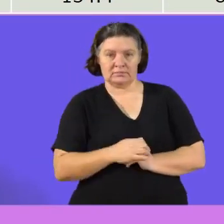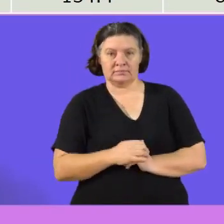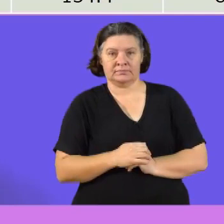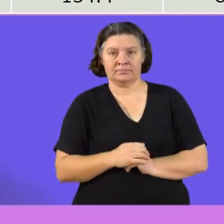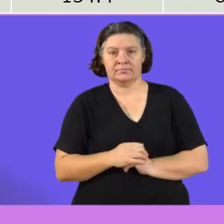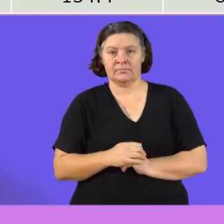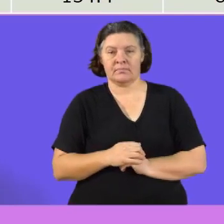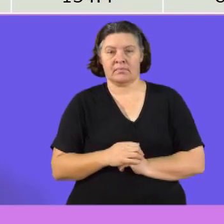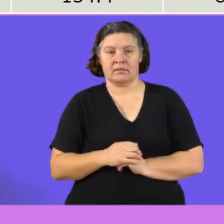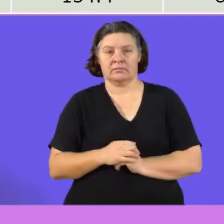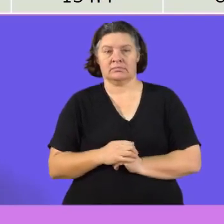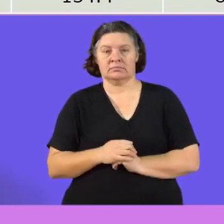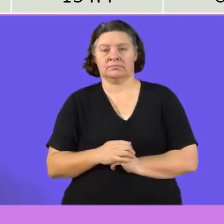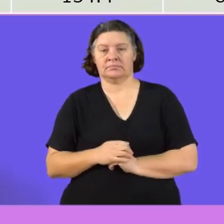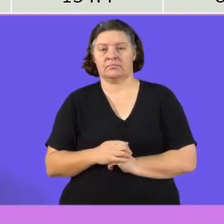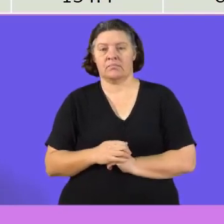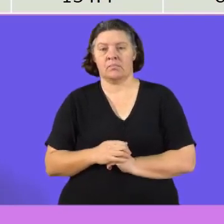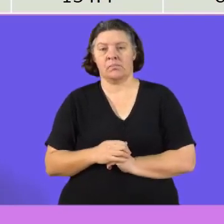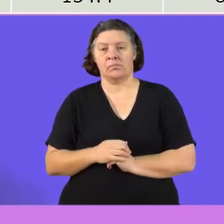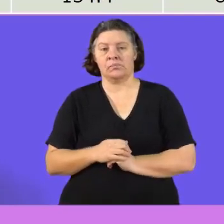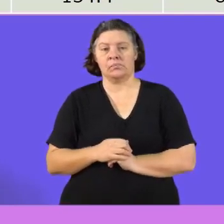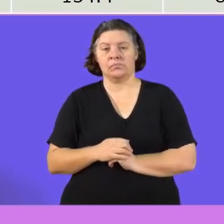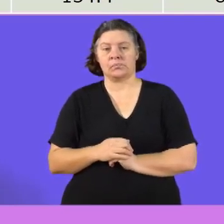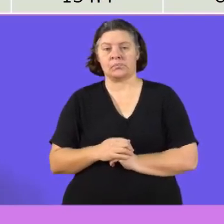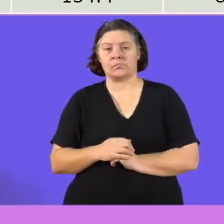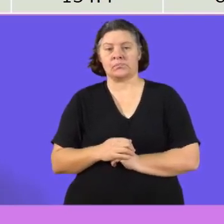49,112 Rand. So I'm going to indicate that.